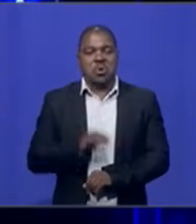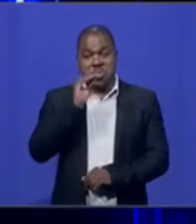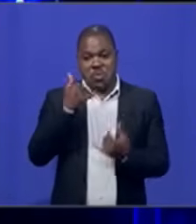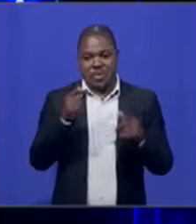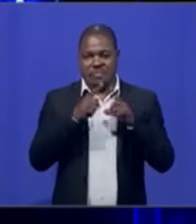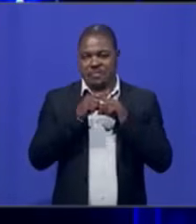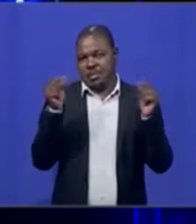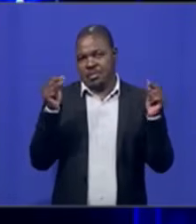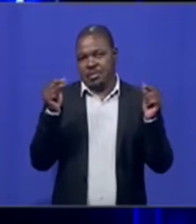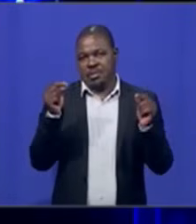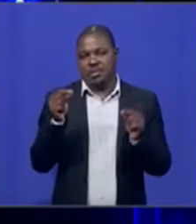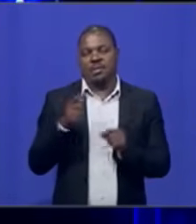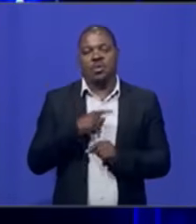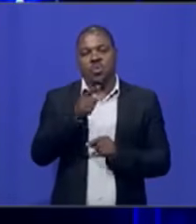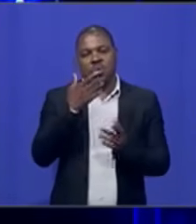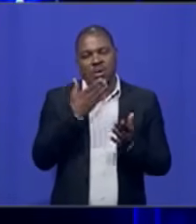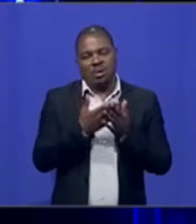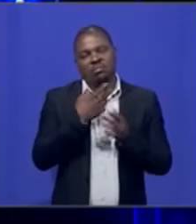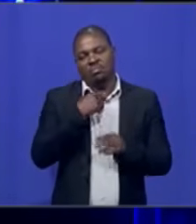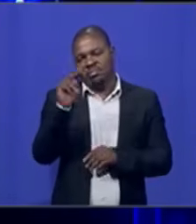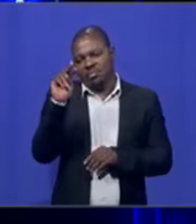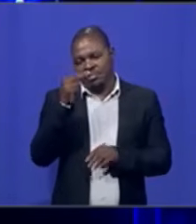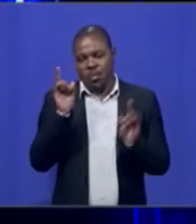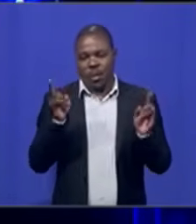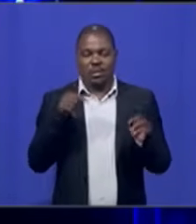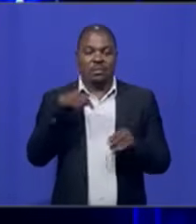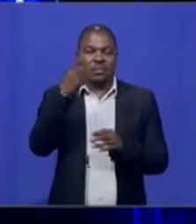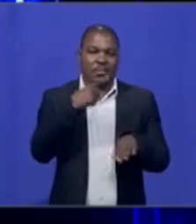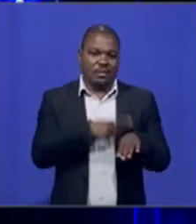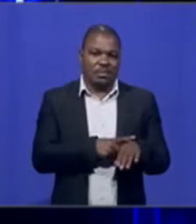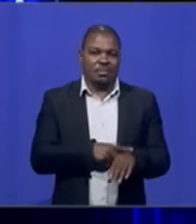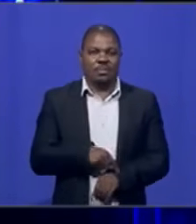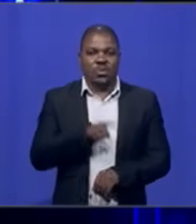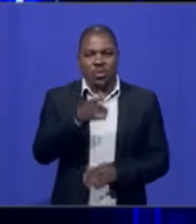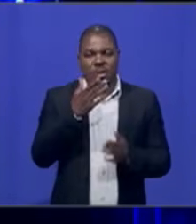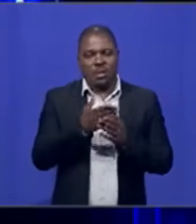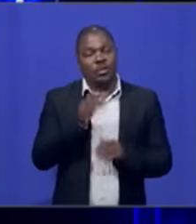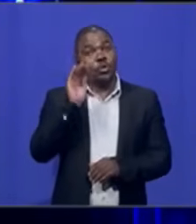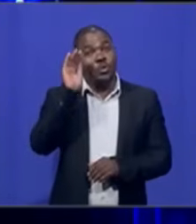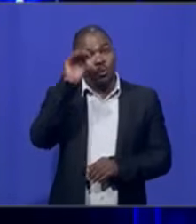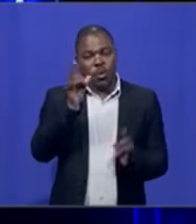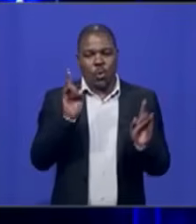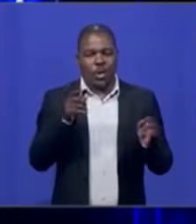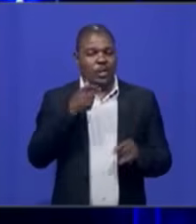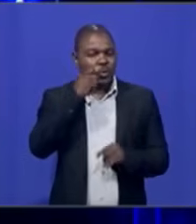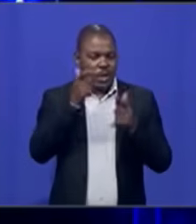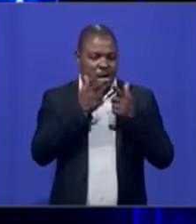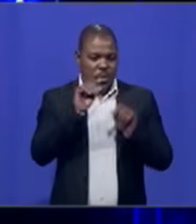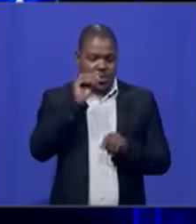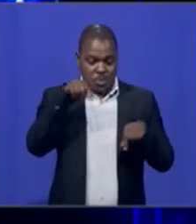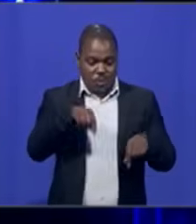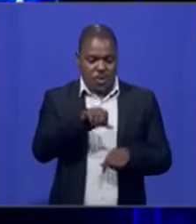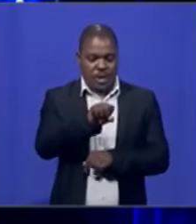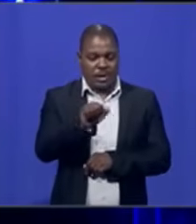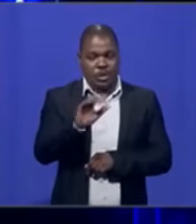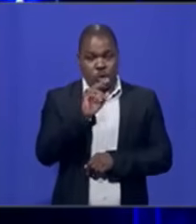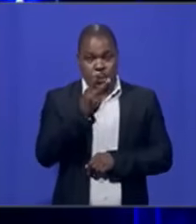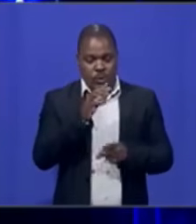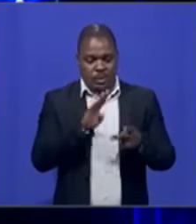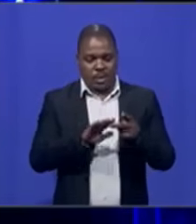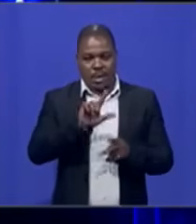ka jeno, mme o ka kopana le rona hape nakong e tlang. O ka iphumanela jwalo ditaba tsa Setswana hosane hona kwano SABC2 le